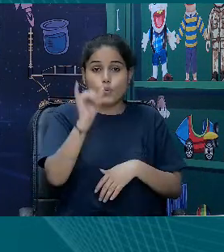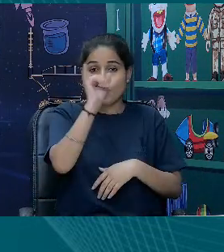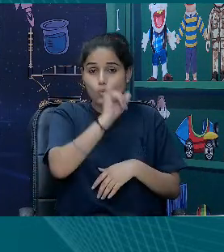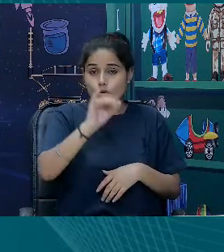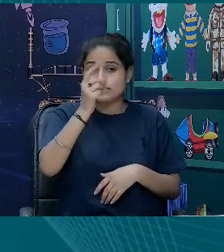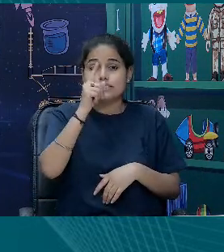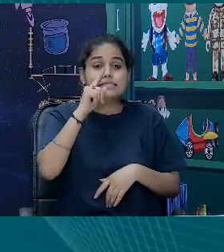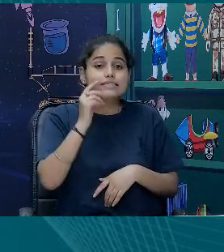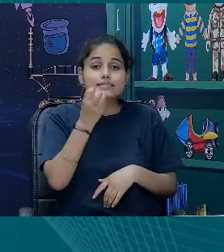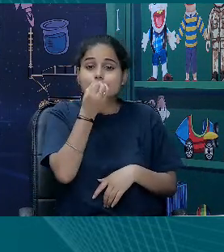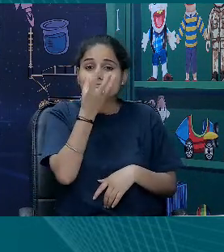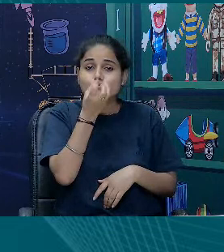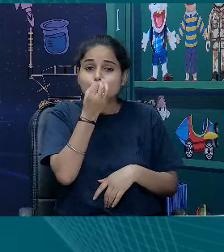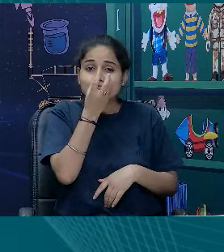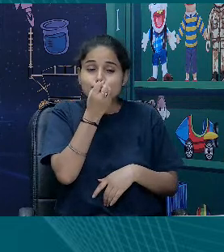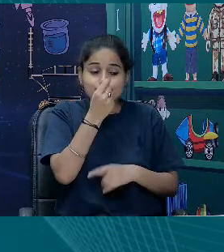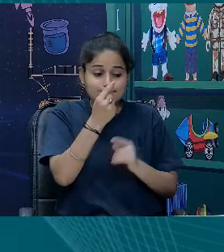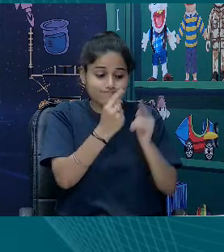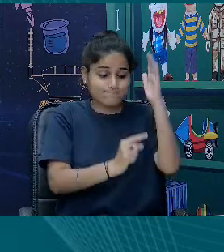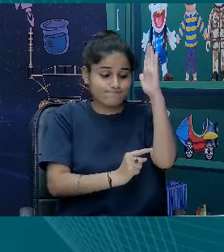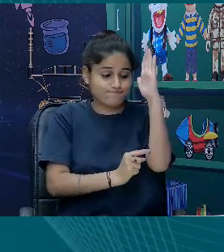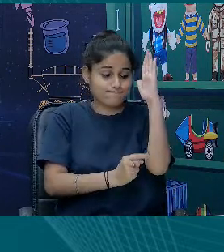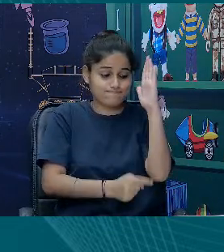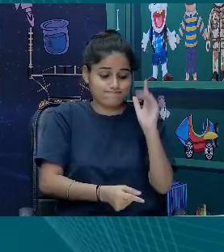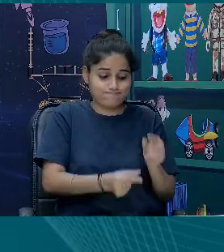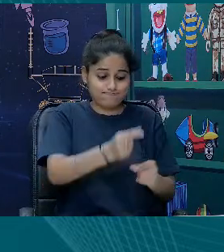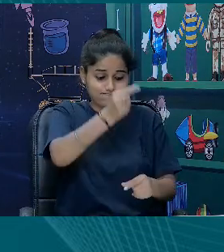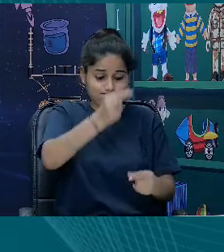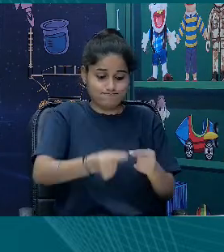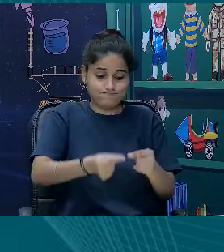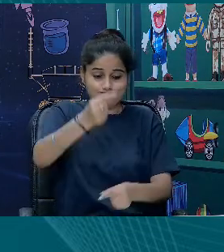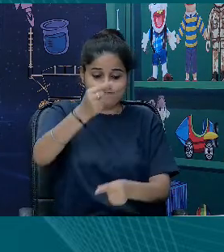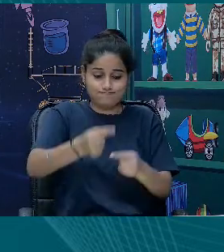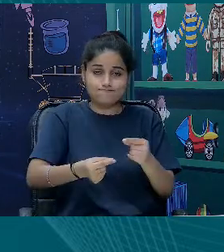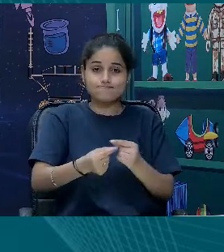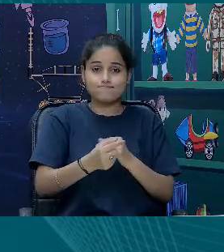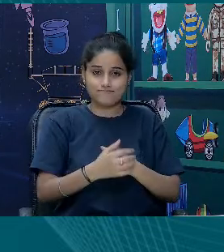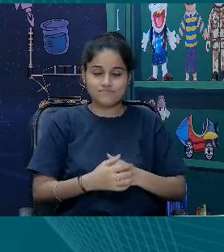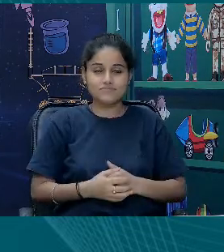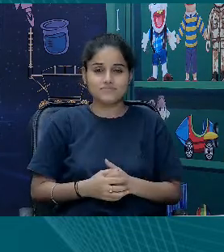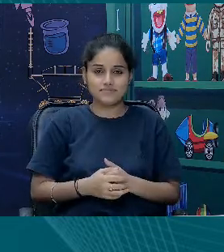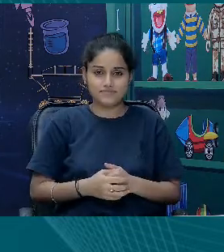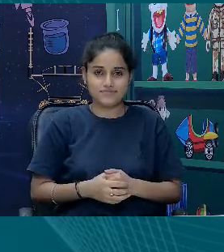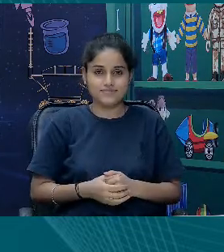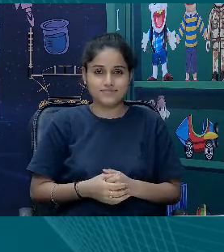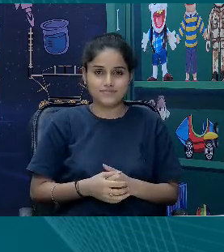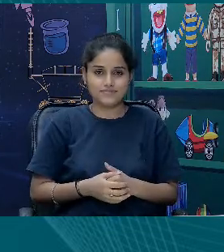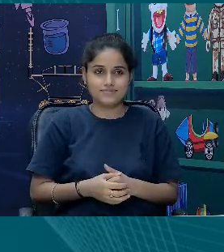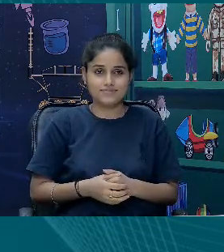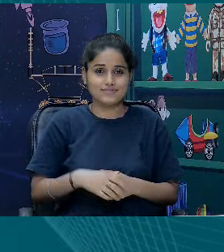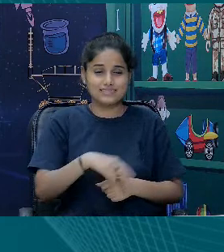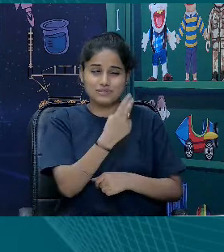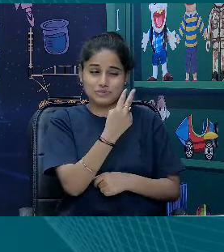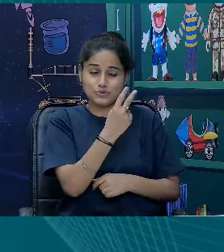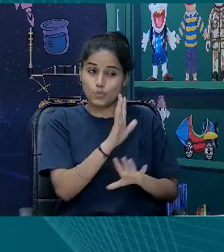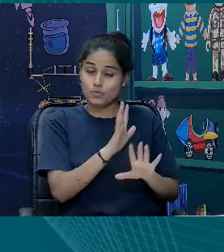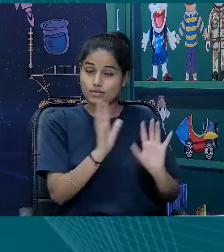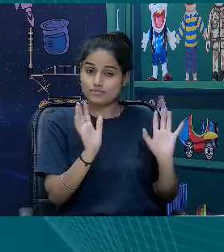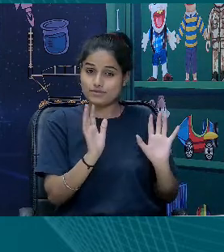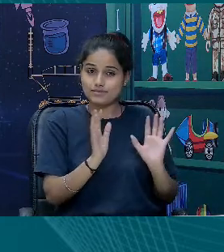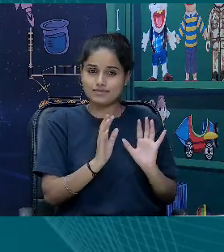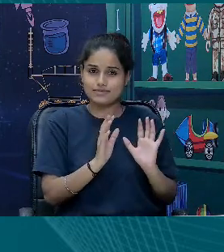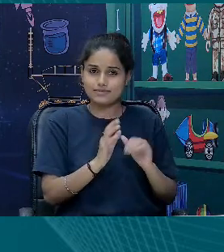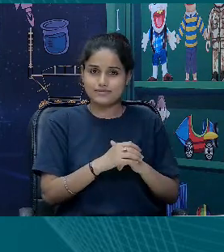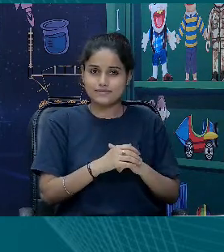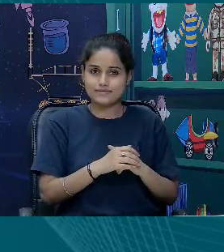straight and tall growing up against the wall. So again 2 minutes for you. 4 little chimneys